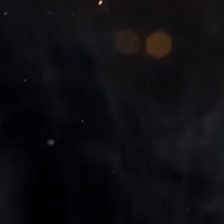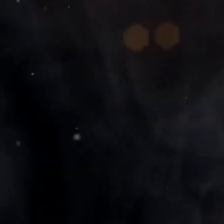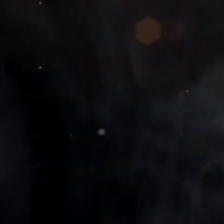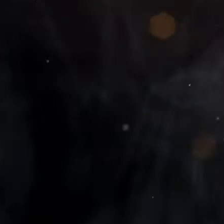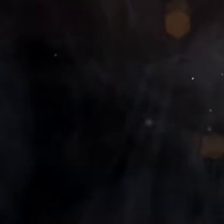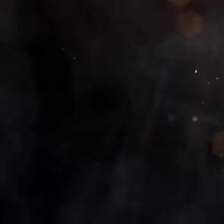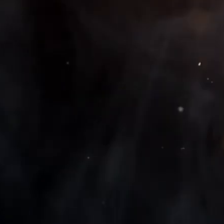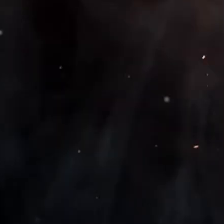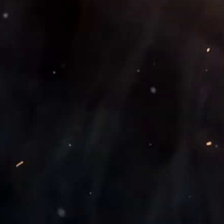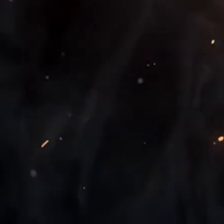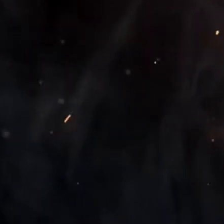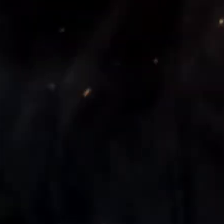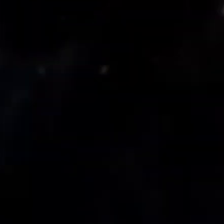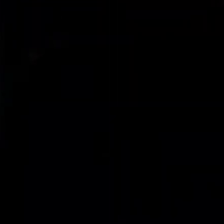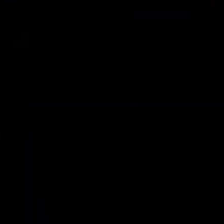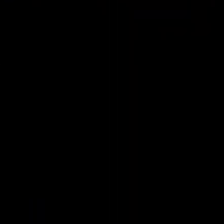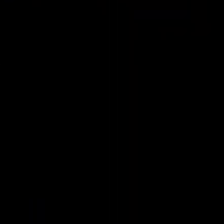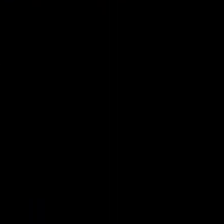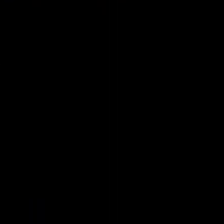Hey.